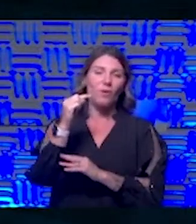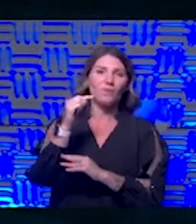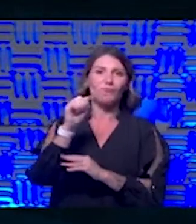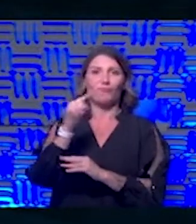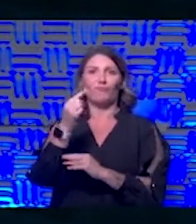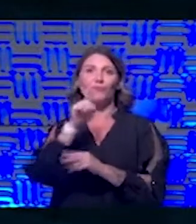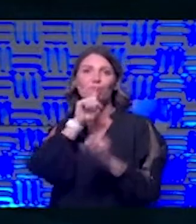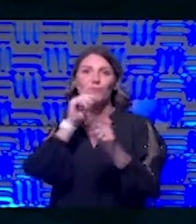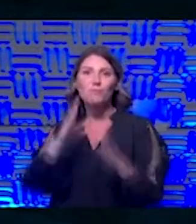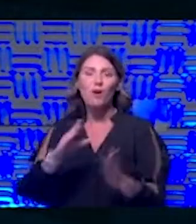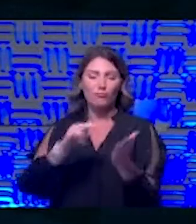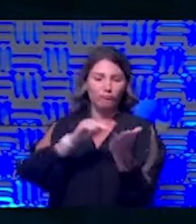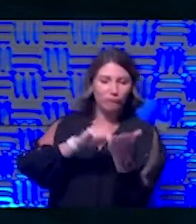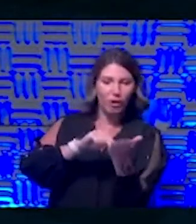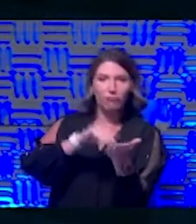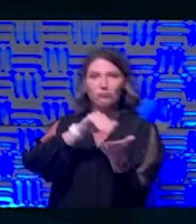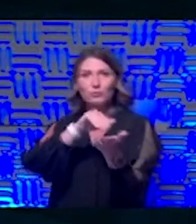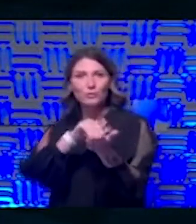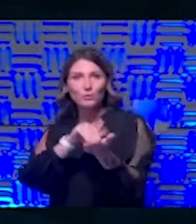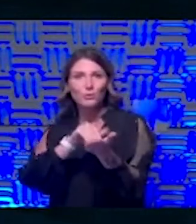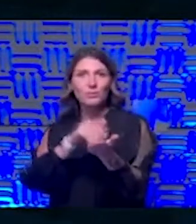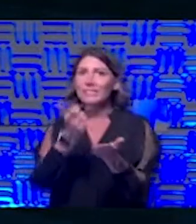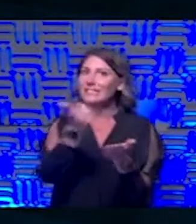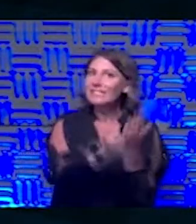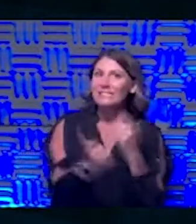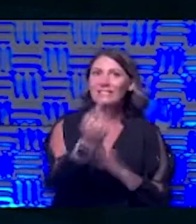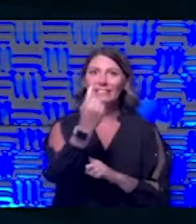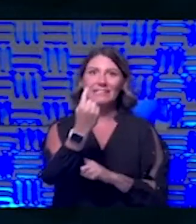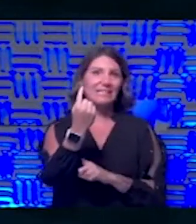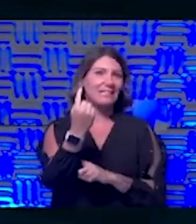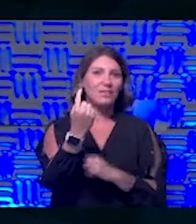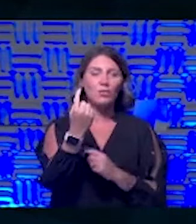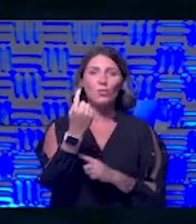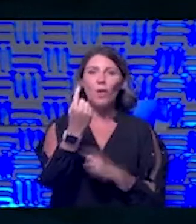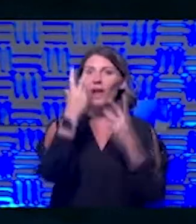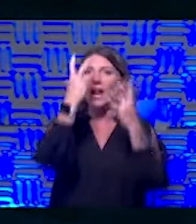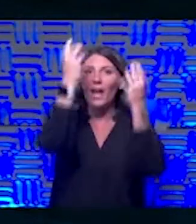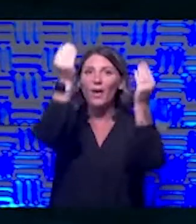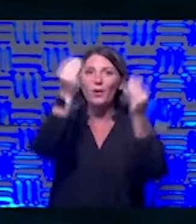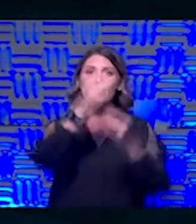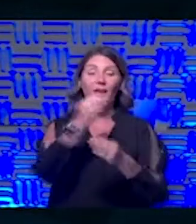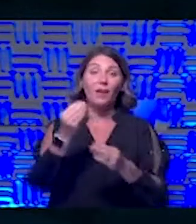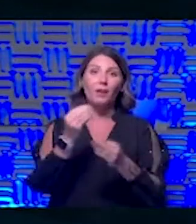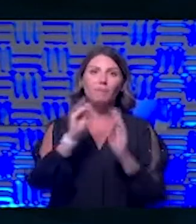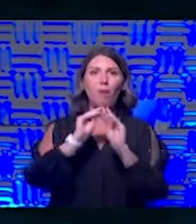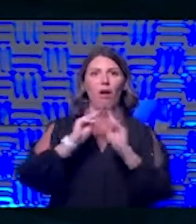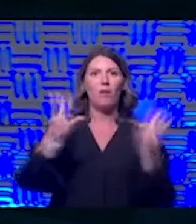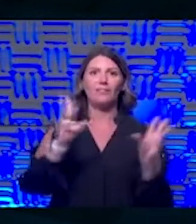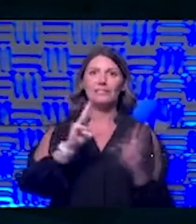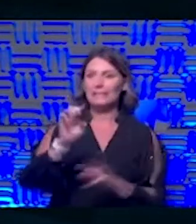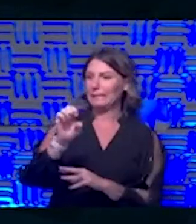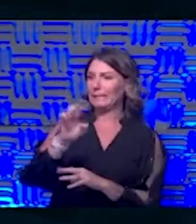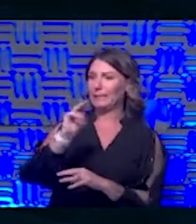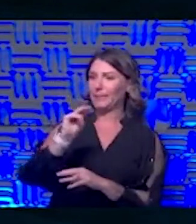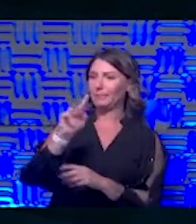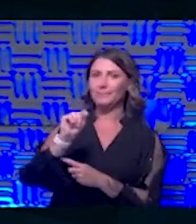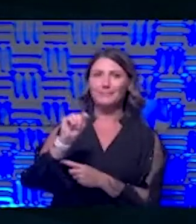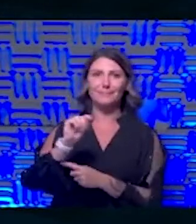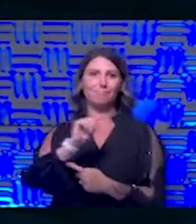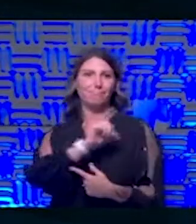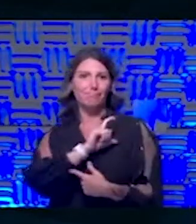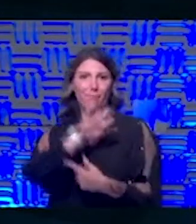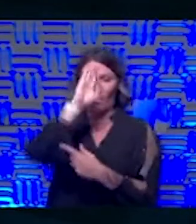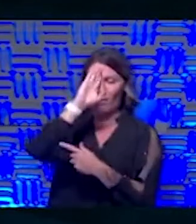our nurses, docs, anybody that was, out there, and obviously EMTs, all the first responders who were really